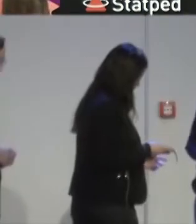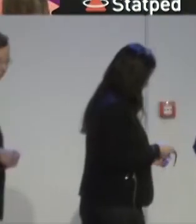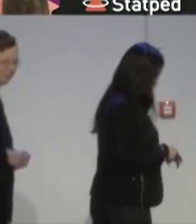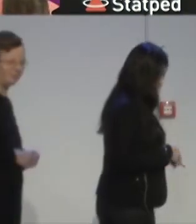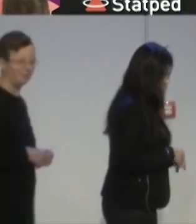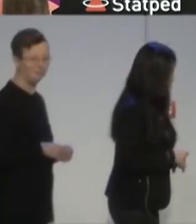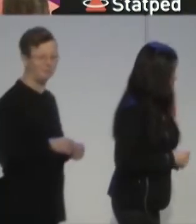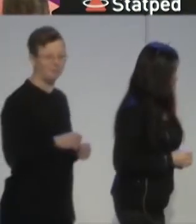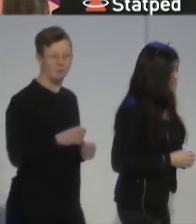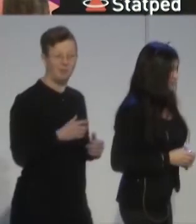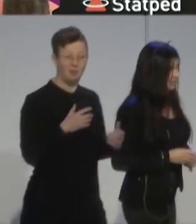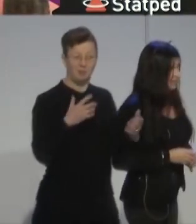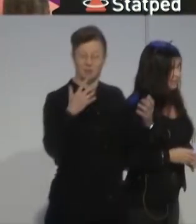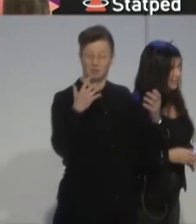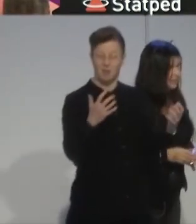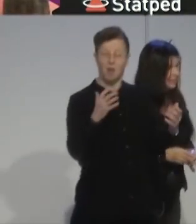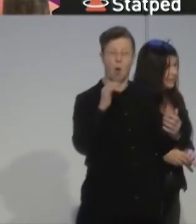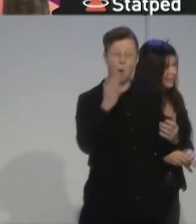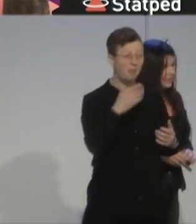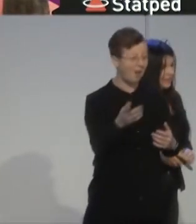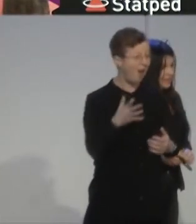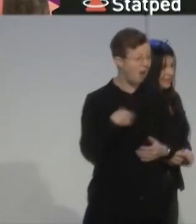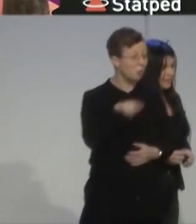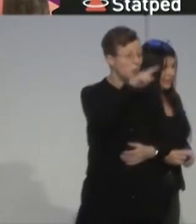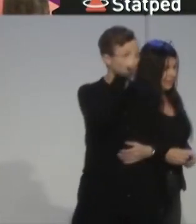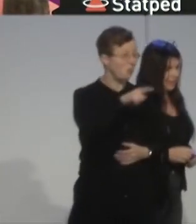I don't know if you have any questions. It would be nice if you had.